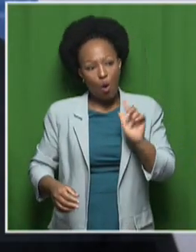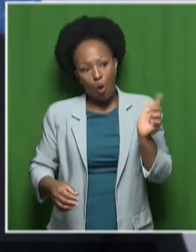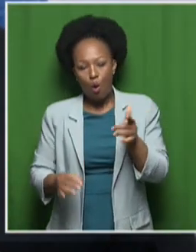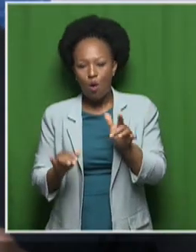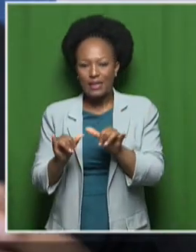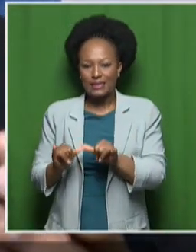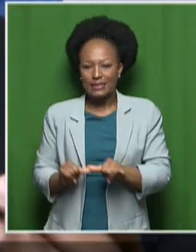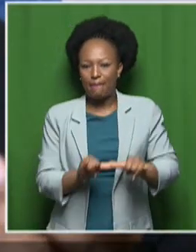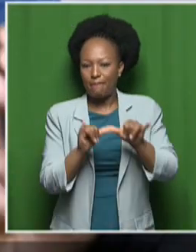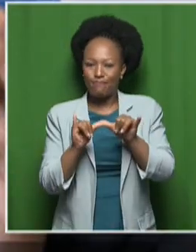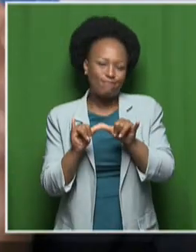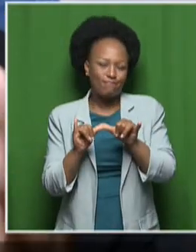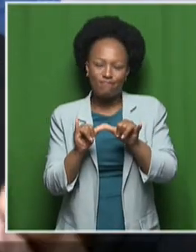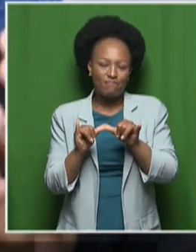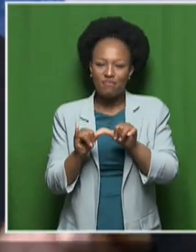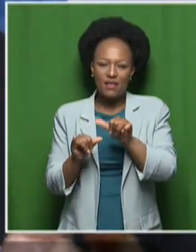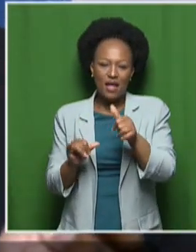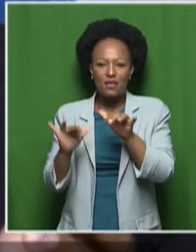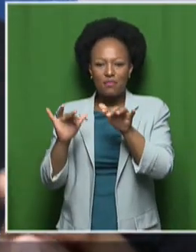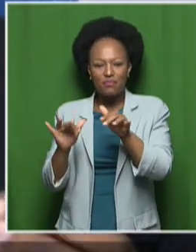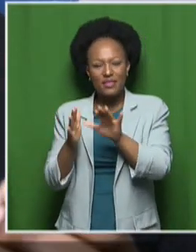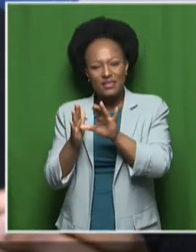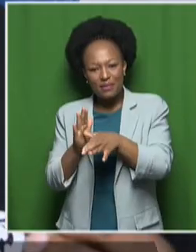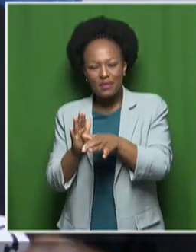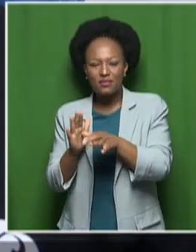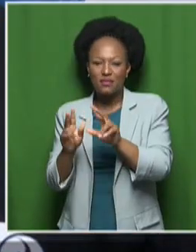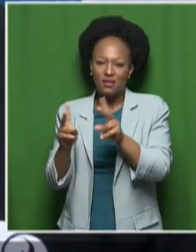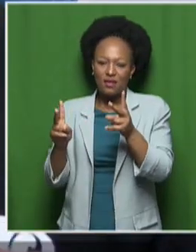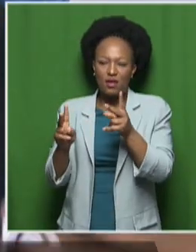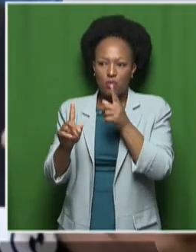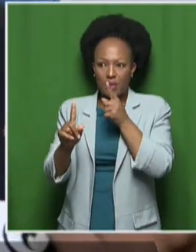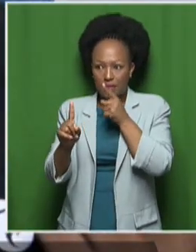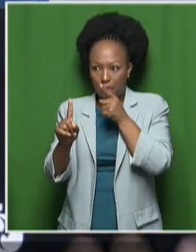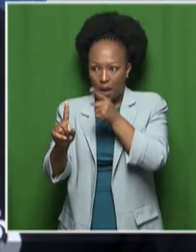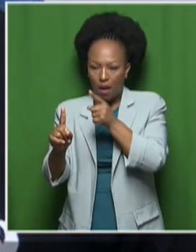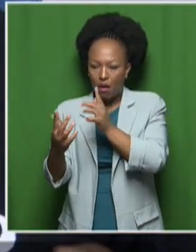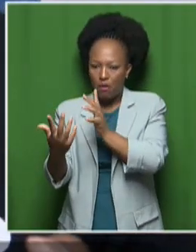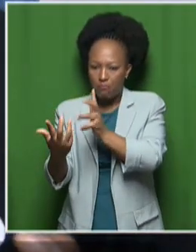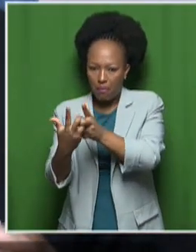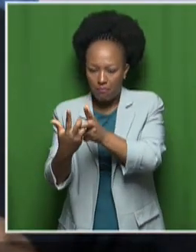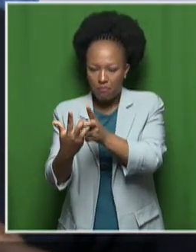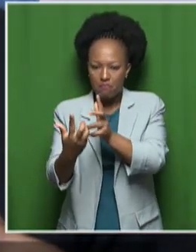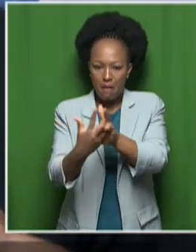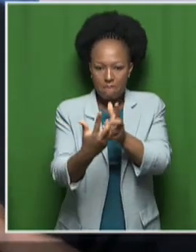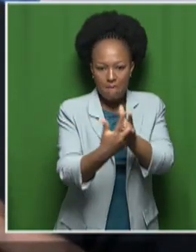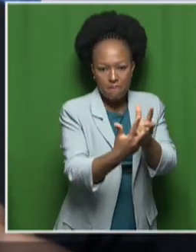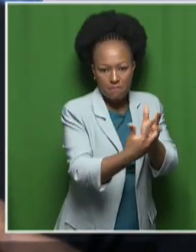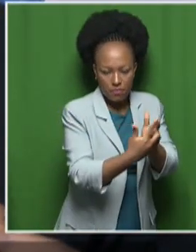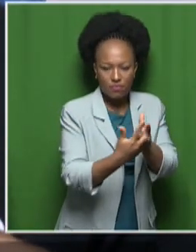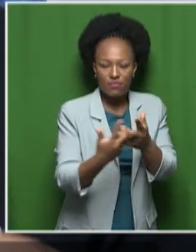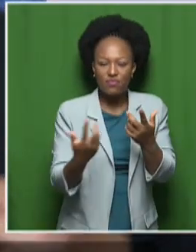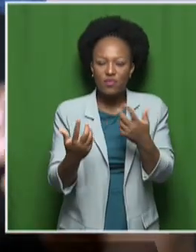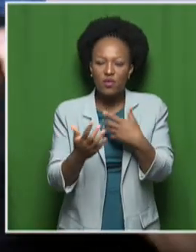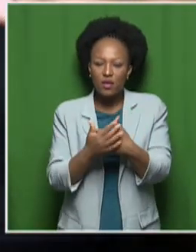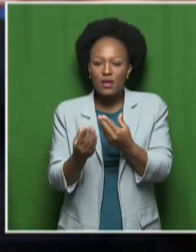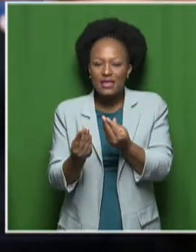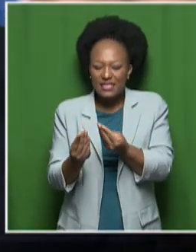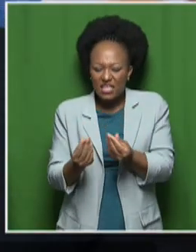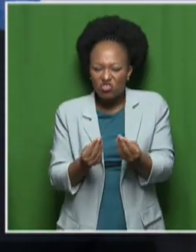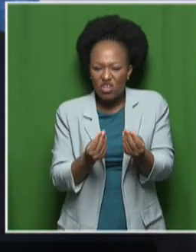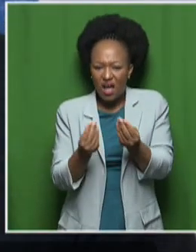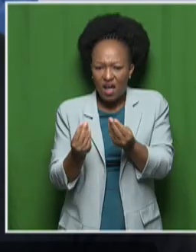So sometimes, there's people with certain disabilities that you need to aim for. That's what we've been trying to look at. So can we put sensors? We've